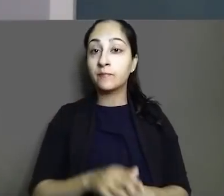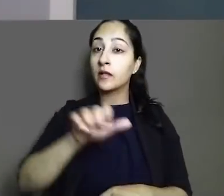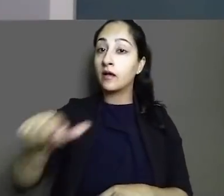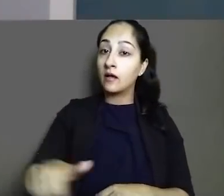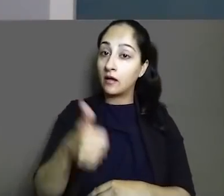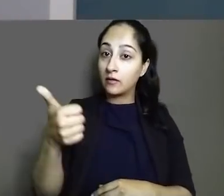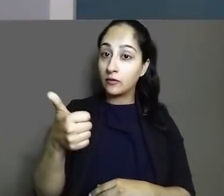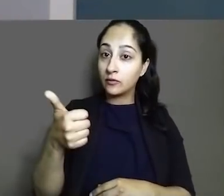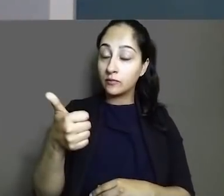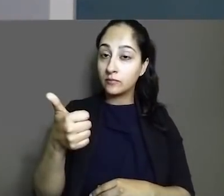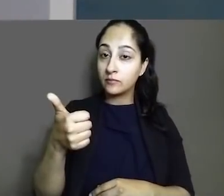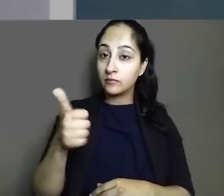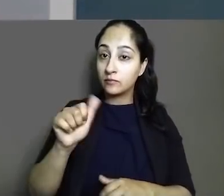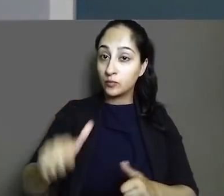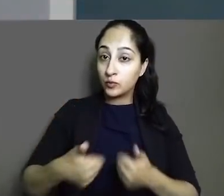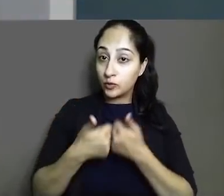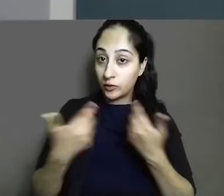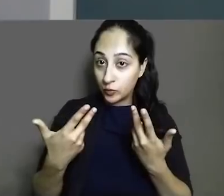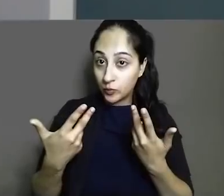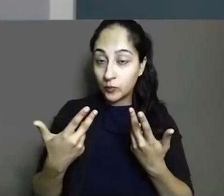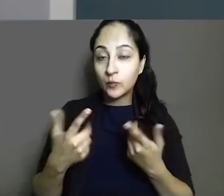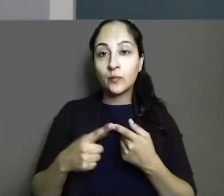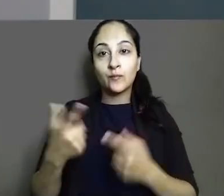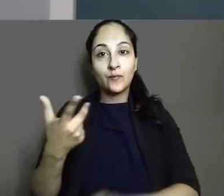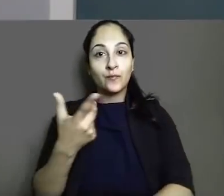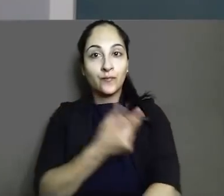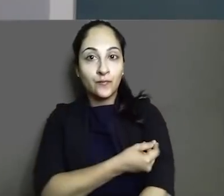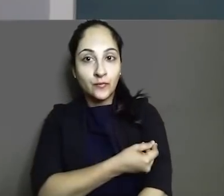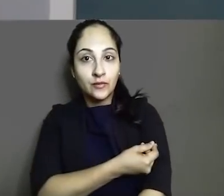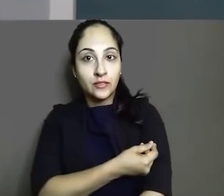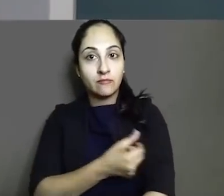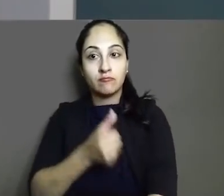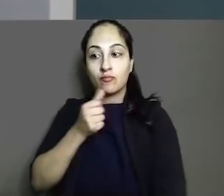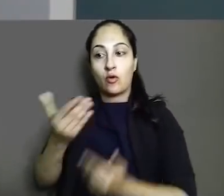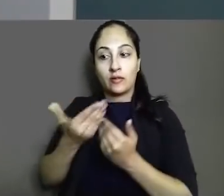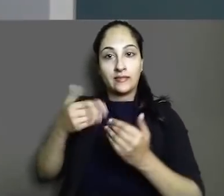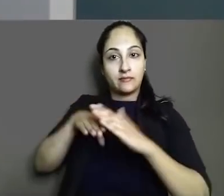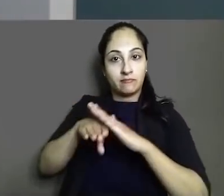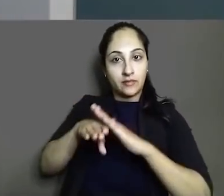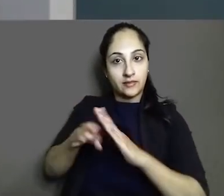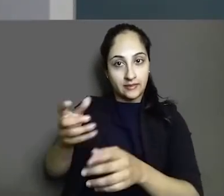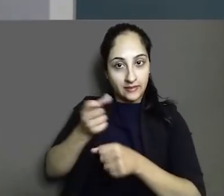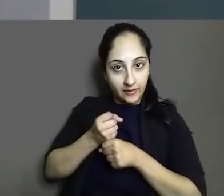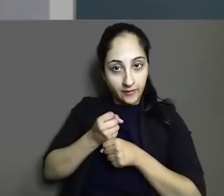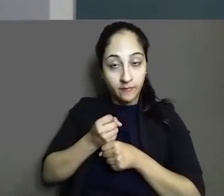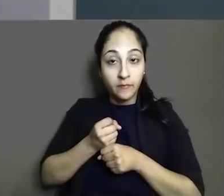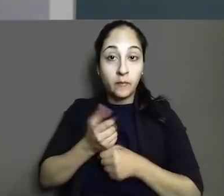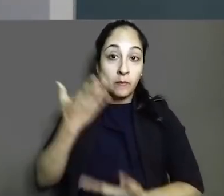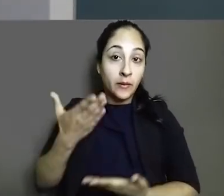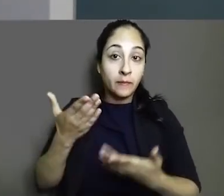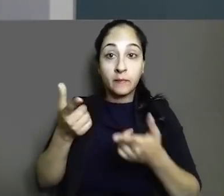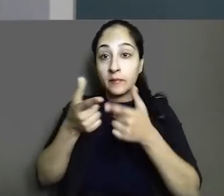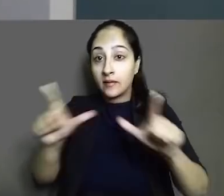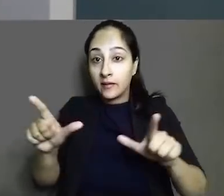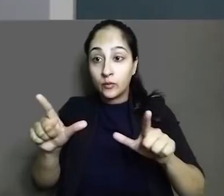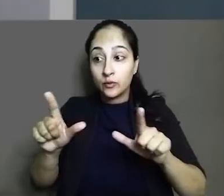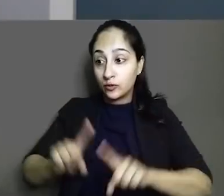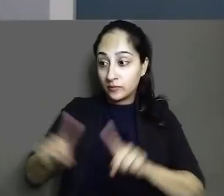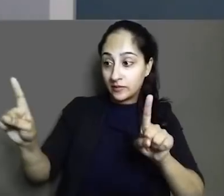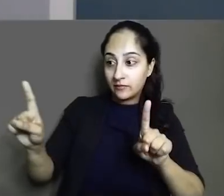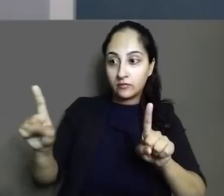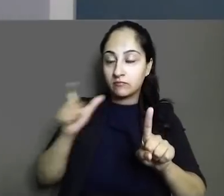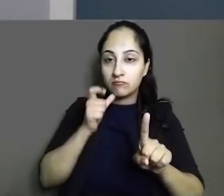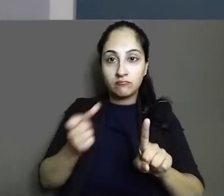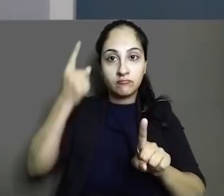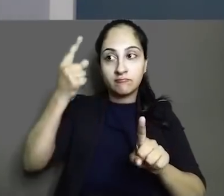put members of our Jamaat at increased risk is decreased access to healthcare and vaccines. So if there are language